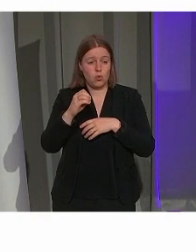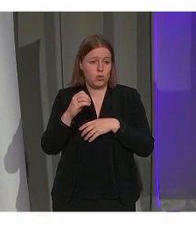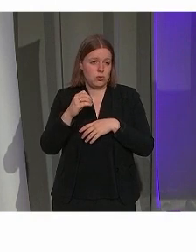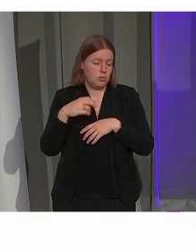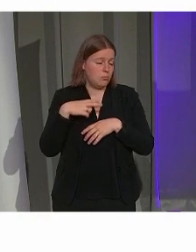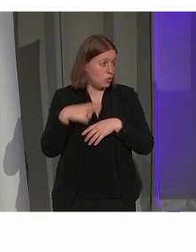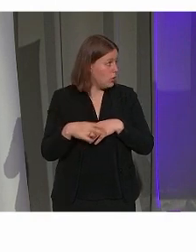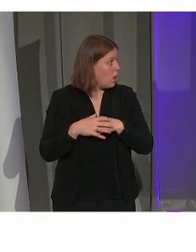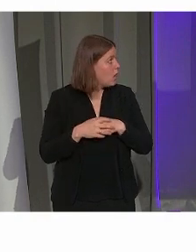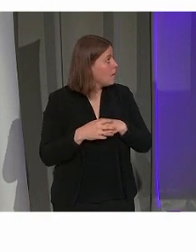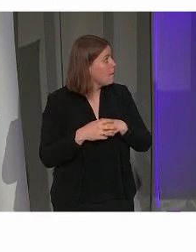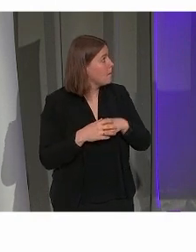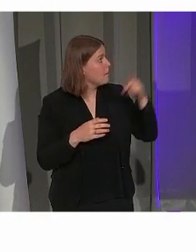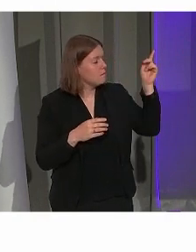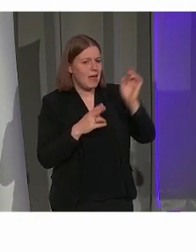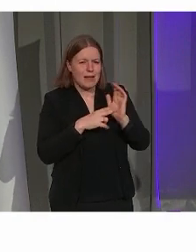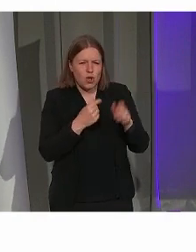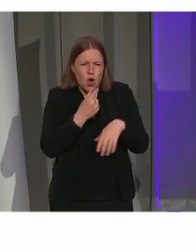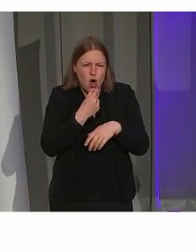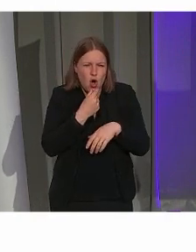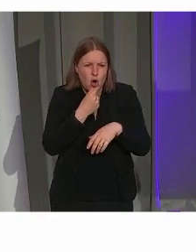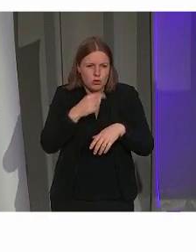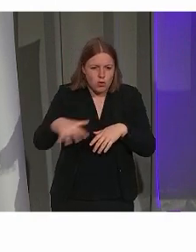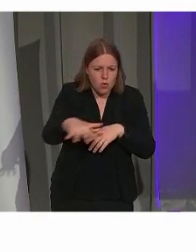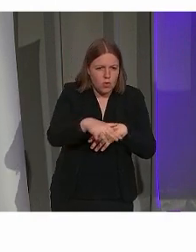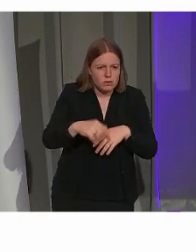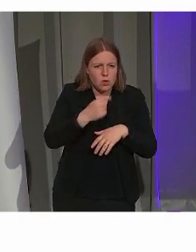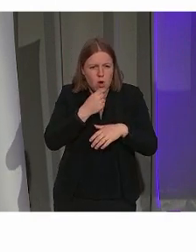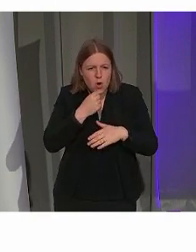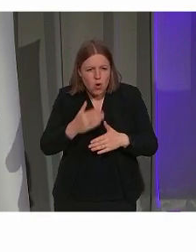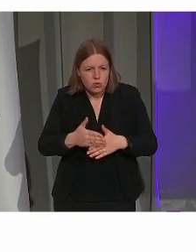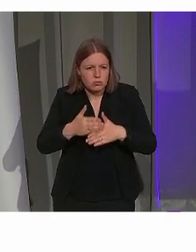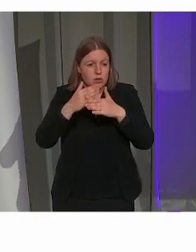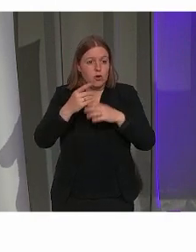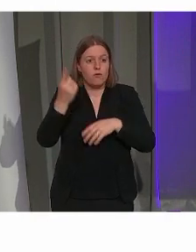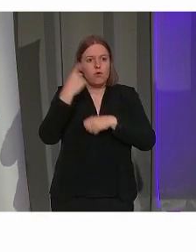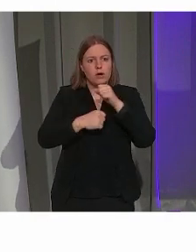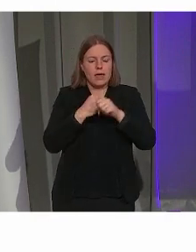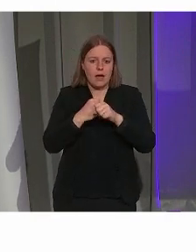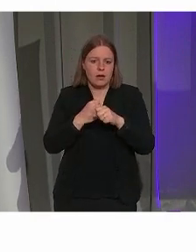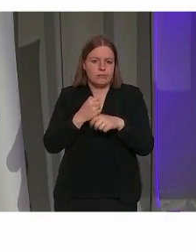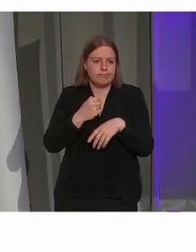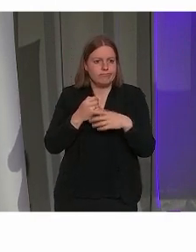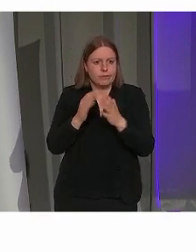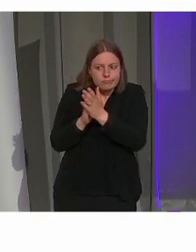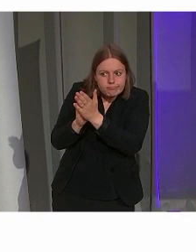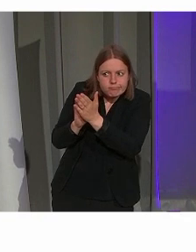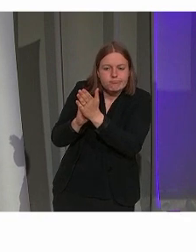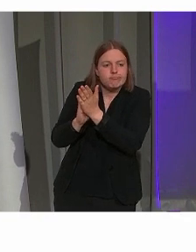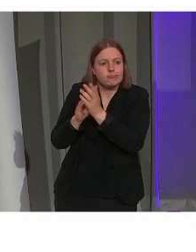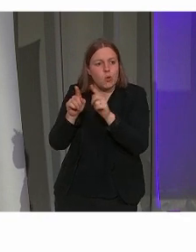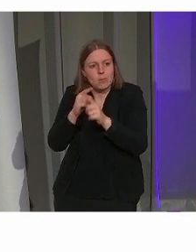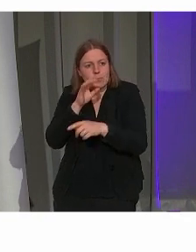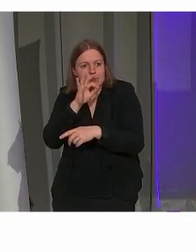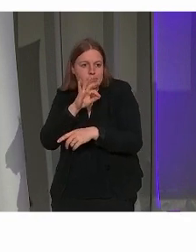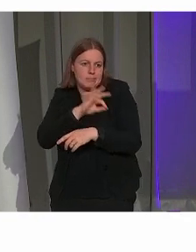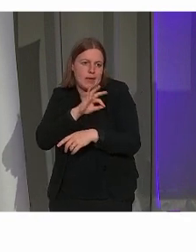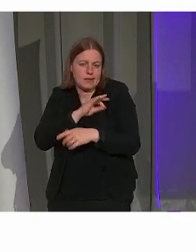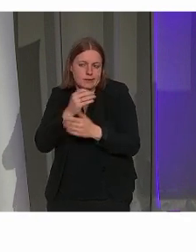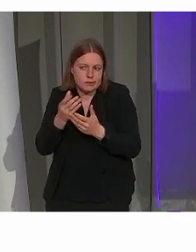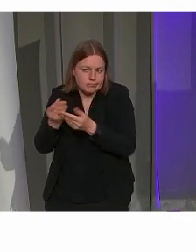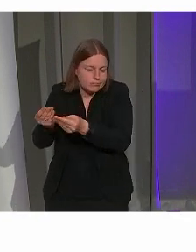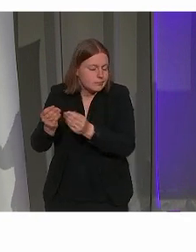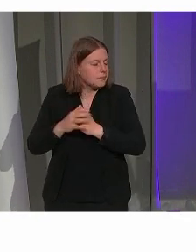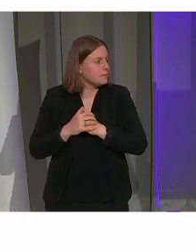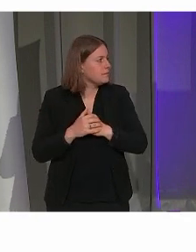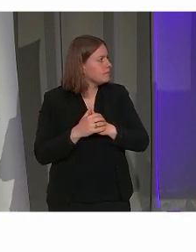rural complex, won an honourable mention in last year. The sensitive intervention of contemporary architecture